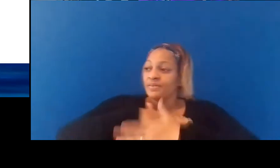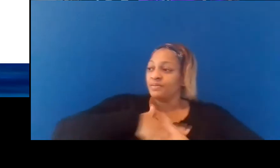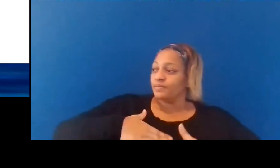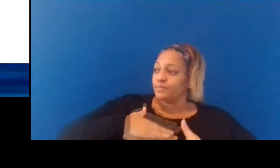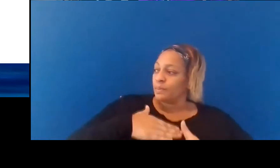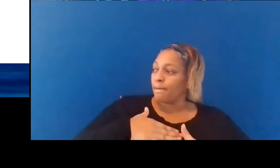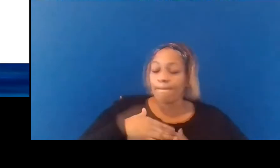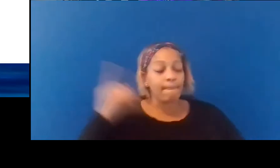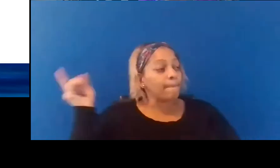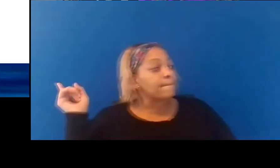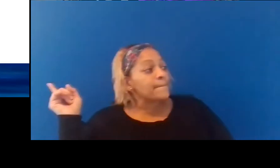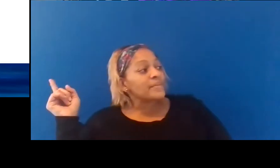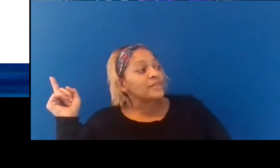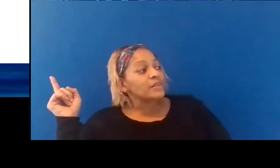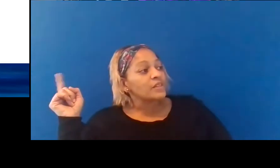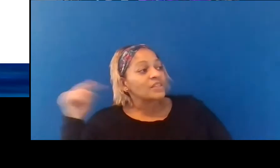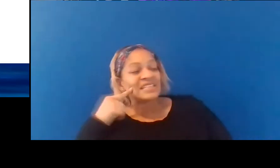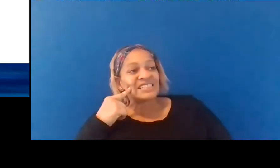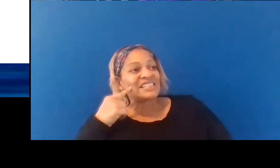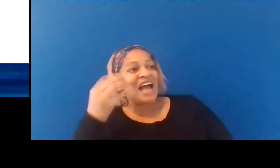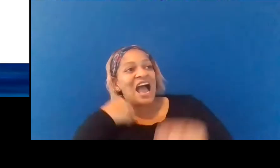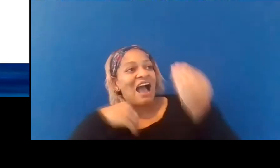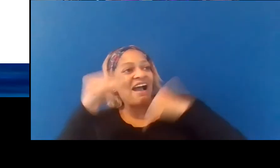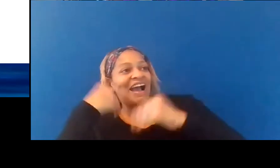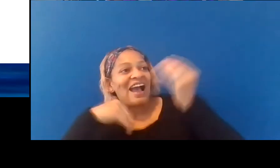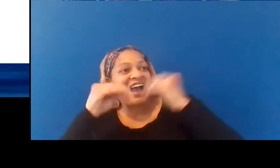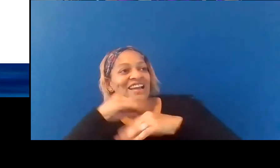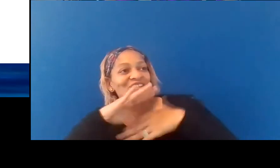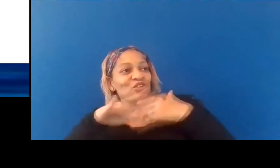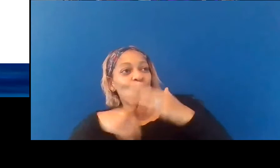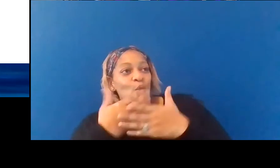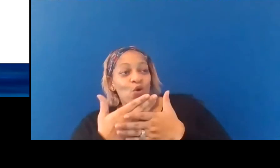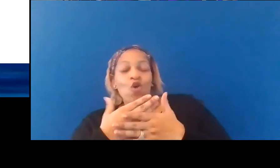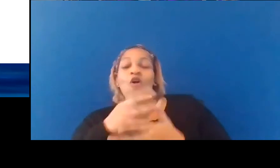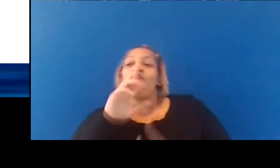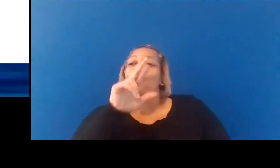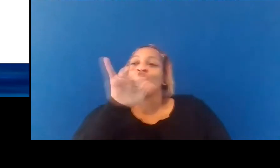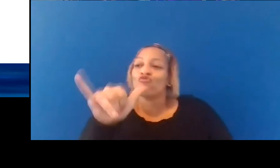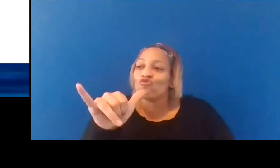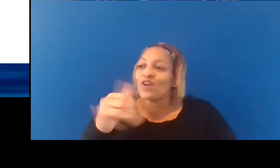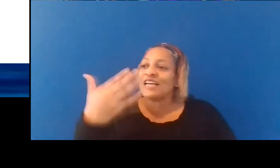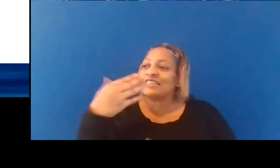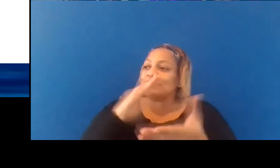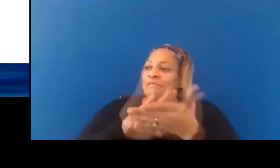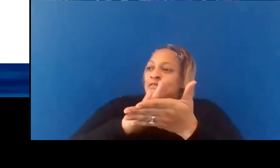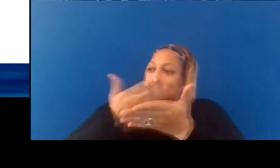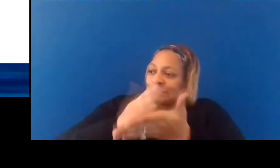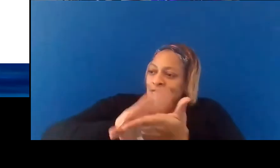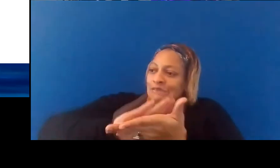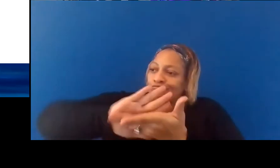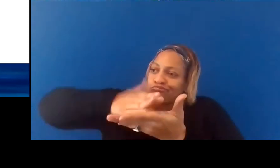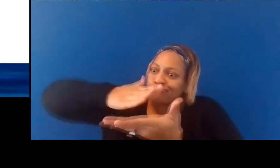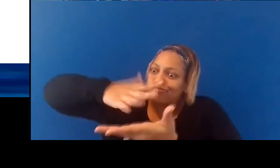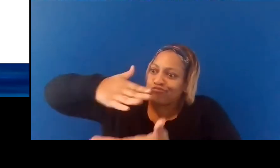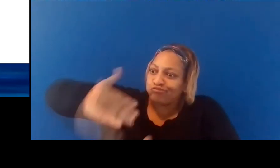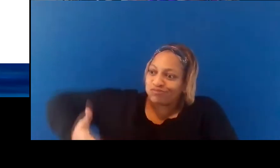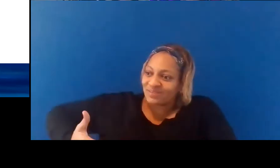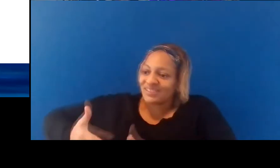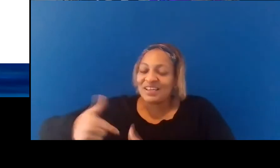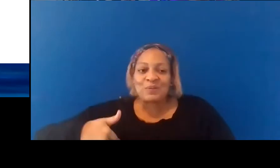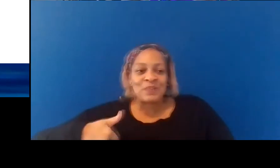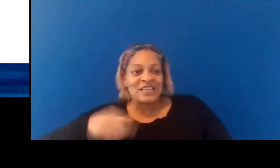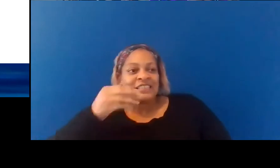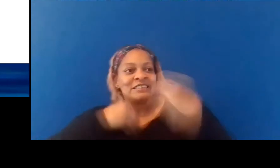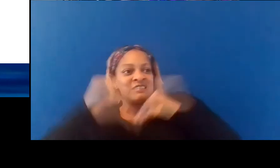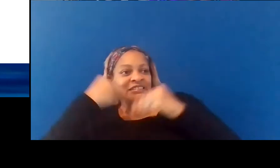all. She said, I eat it all. Ray cooked for an army of 1,000. And I eat it all.